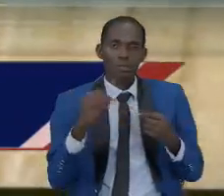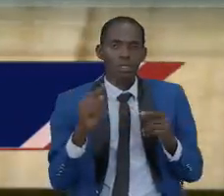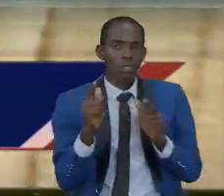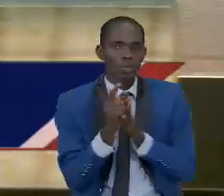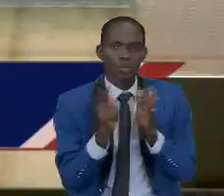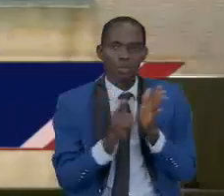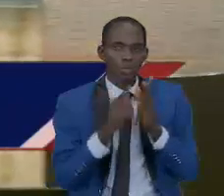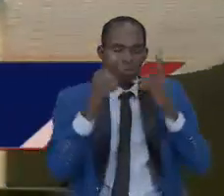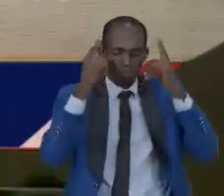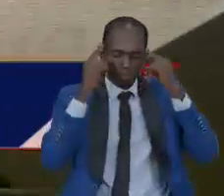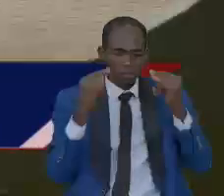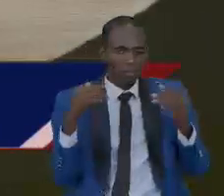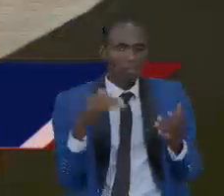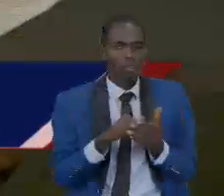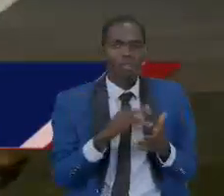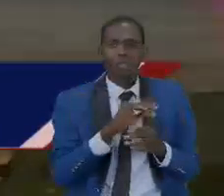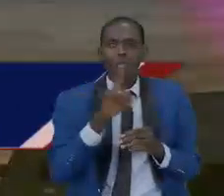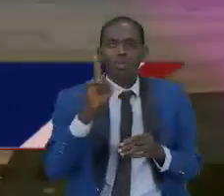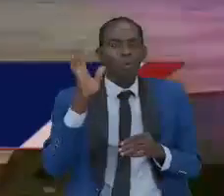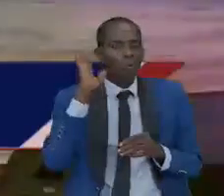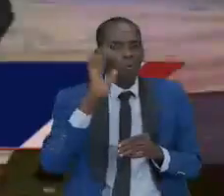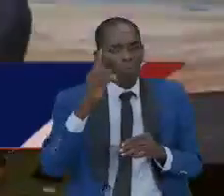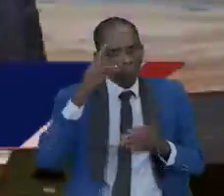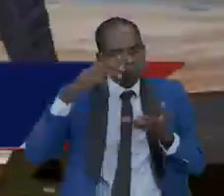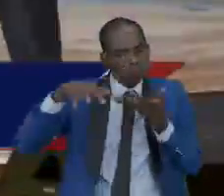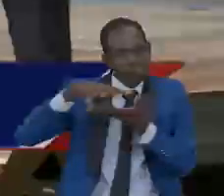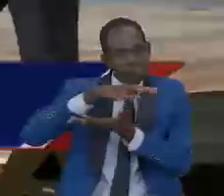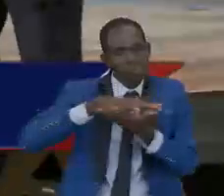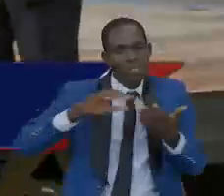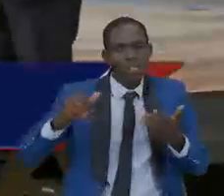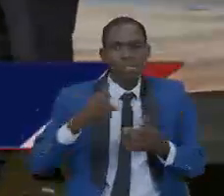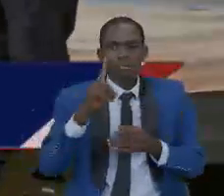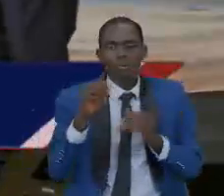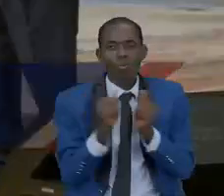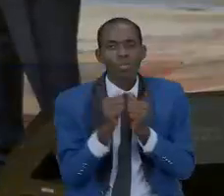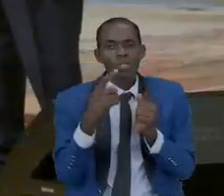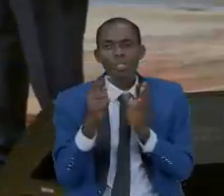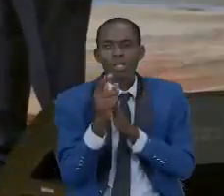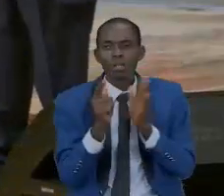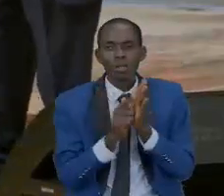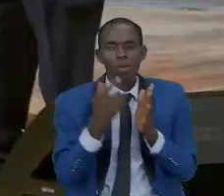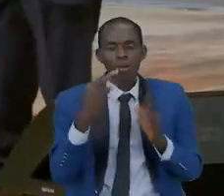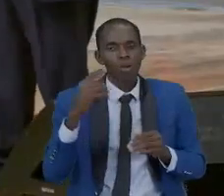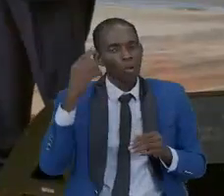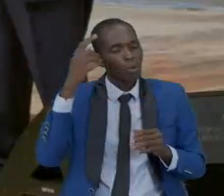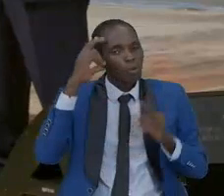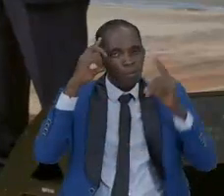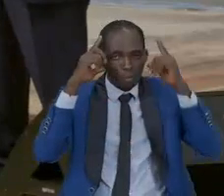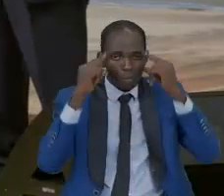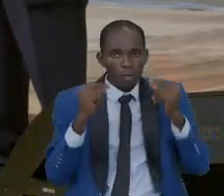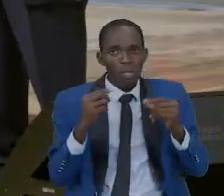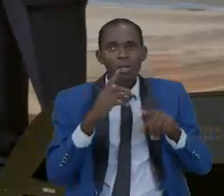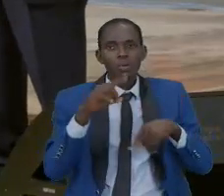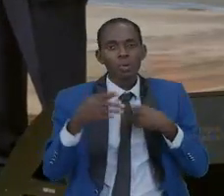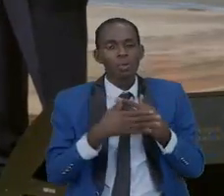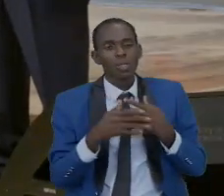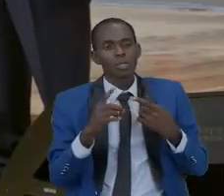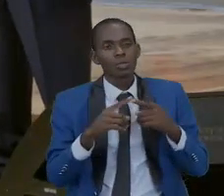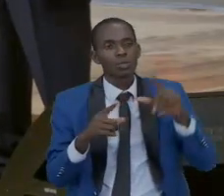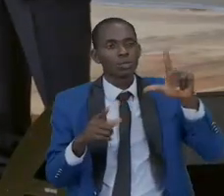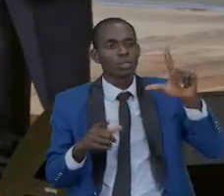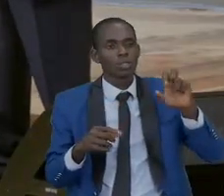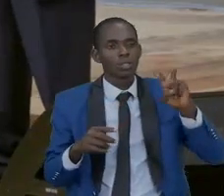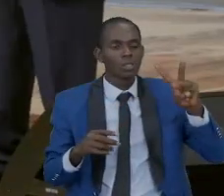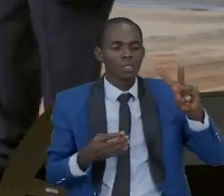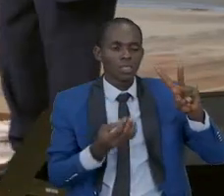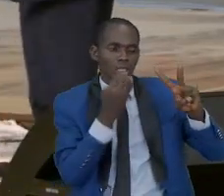confuse anyone anymore with you know the law of Moses and go back to the physicals each days and